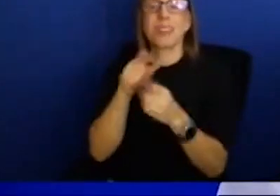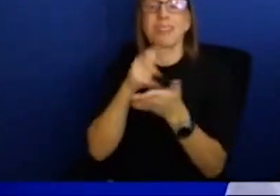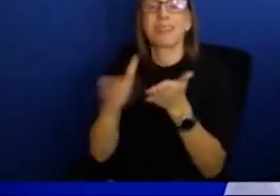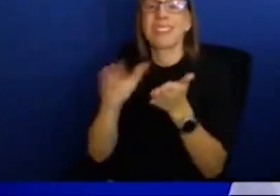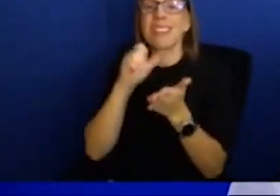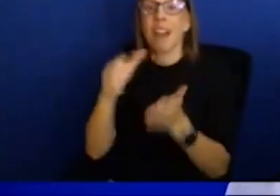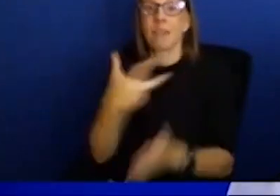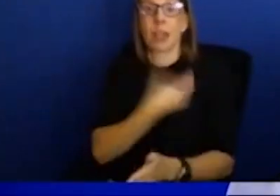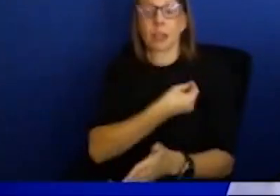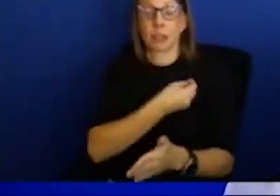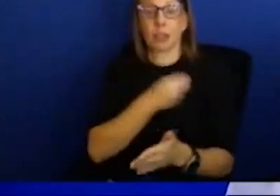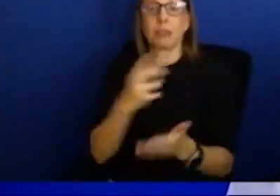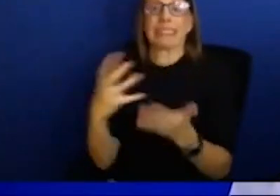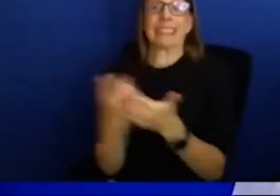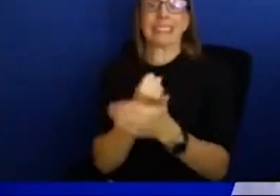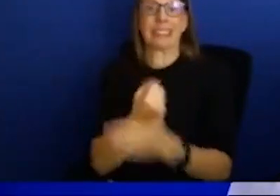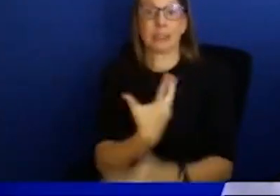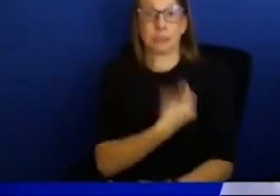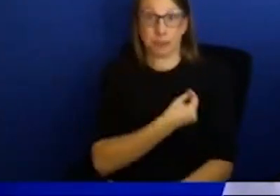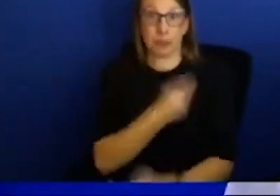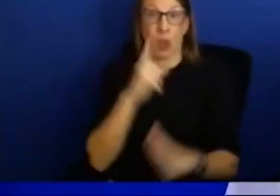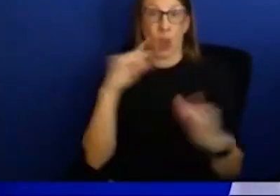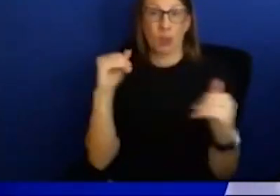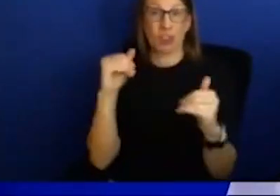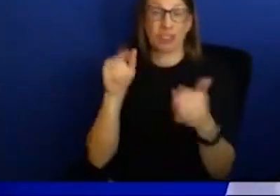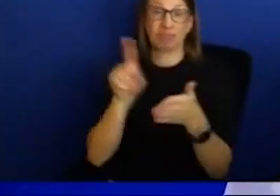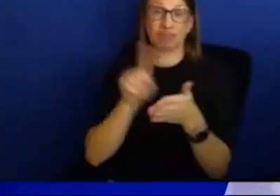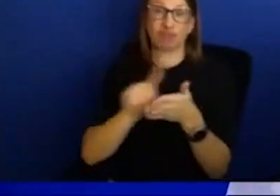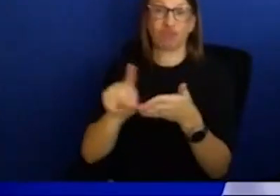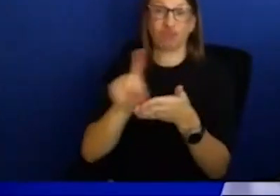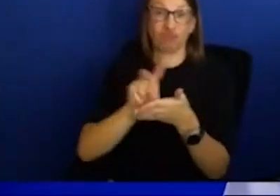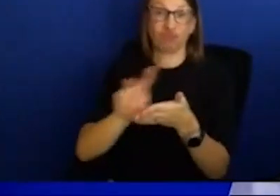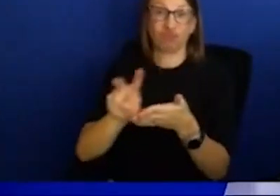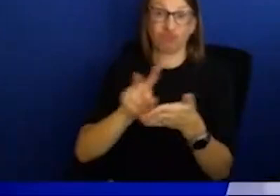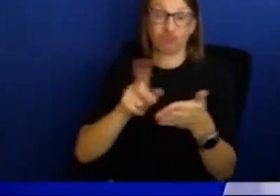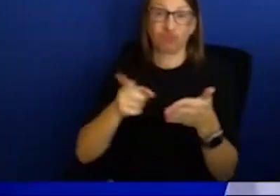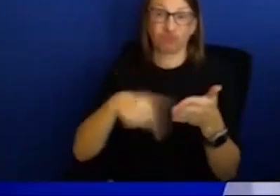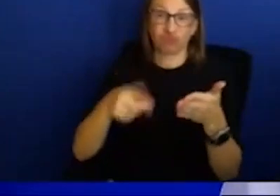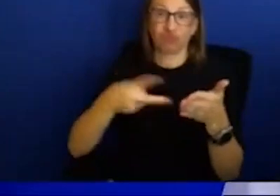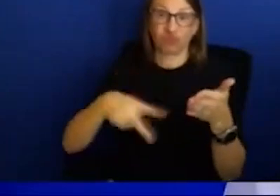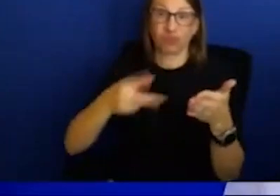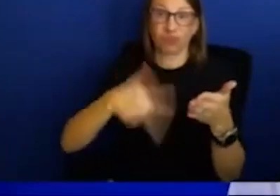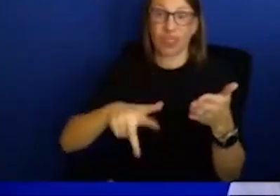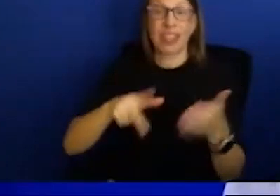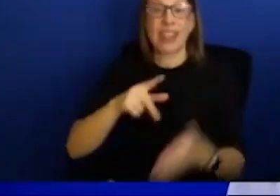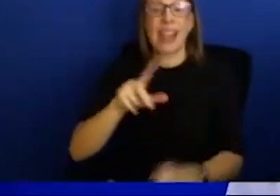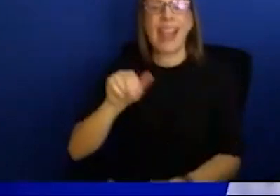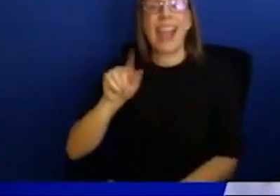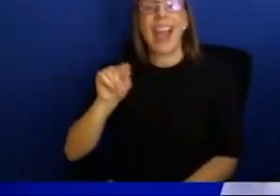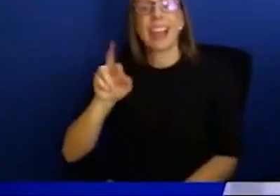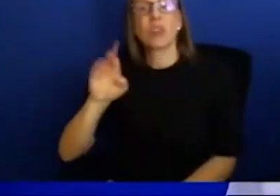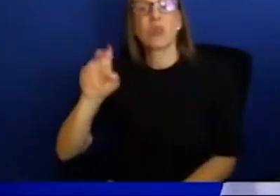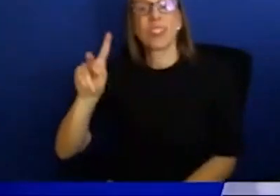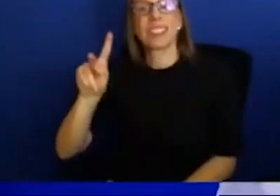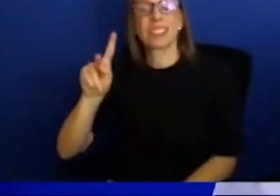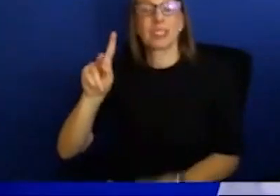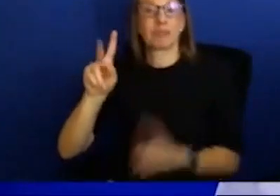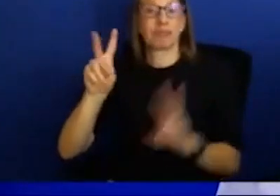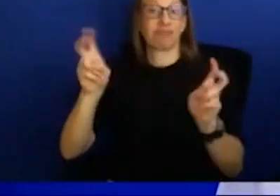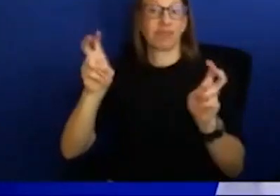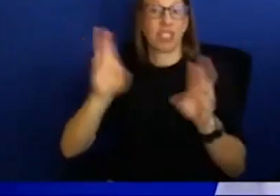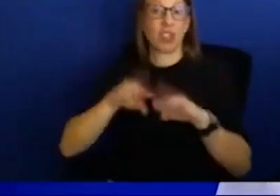vaccinated. And then again, hopefully within the next few weeks, get those at-risk children who are 12 and below, get